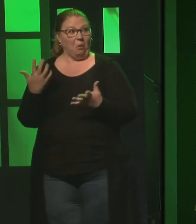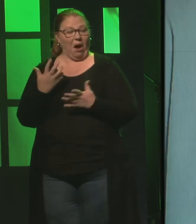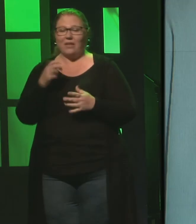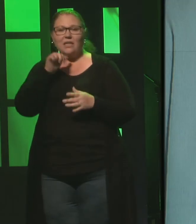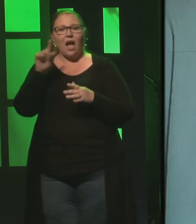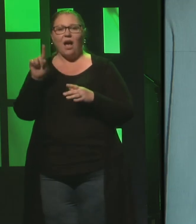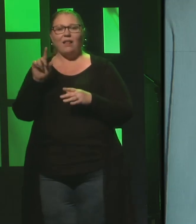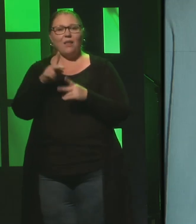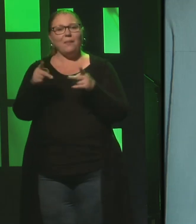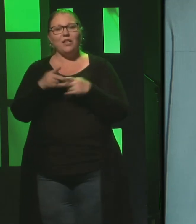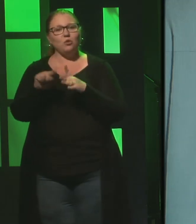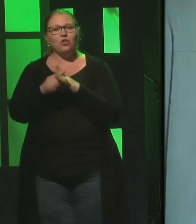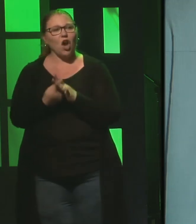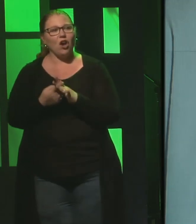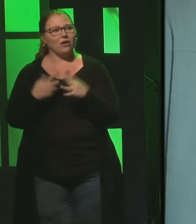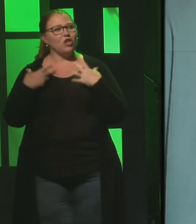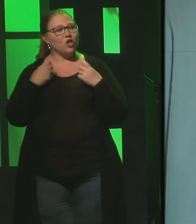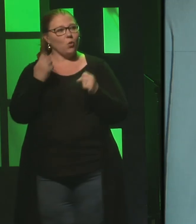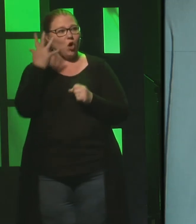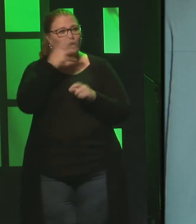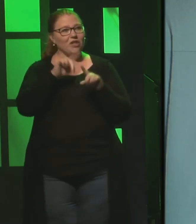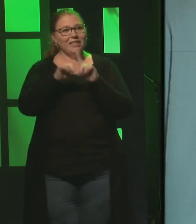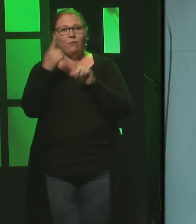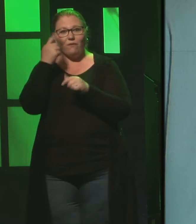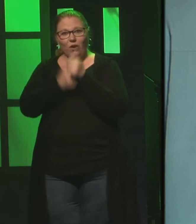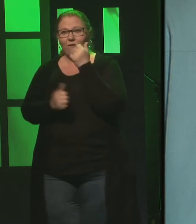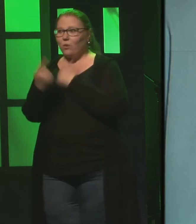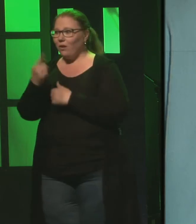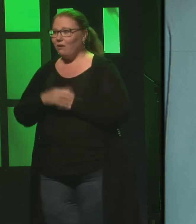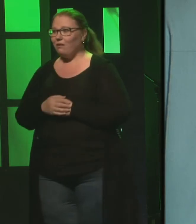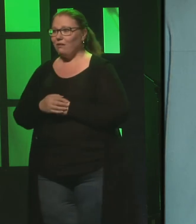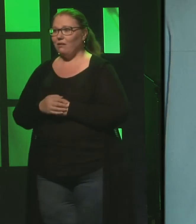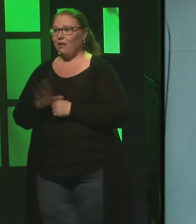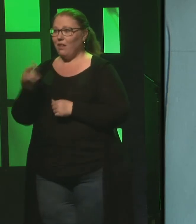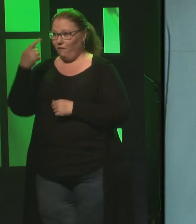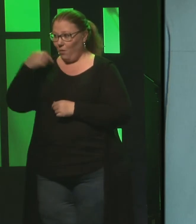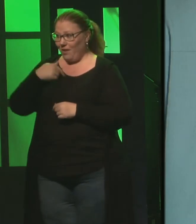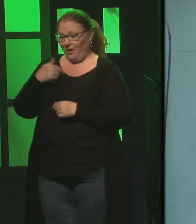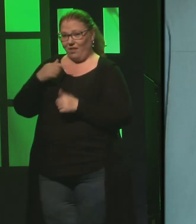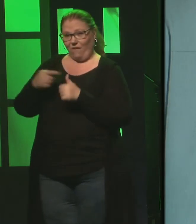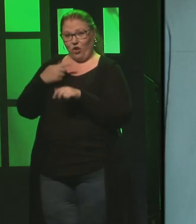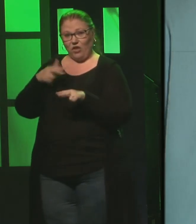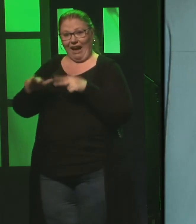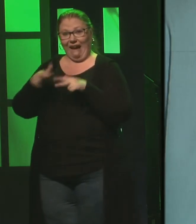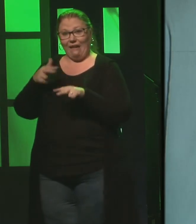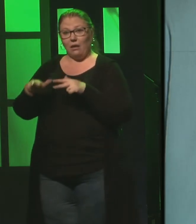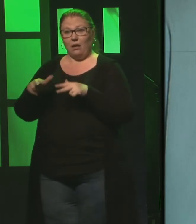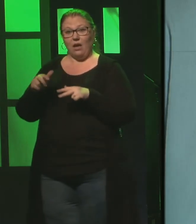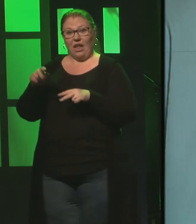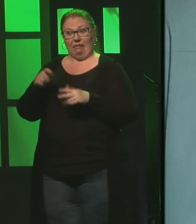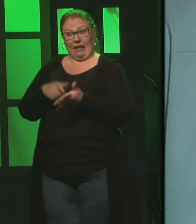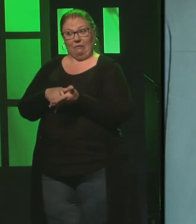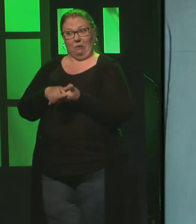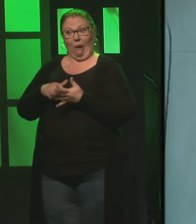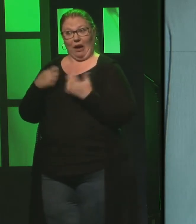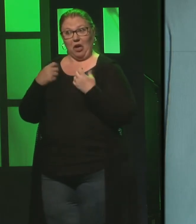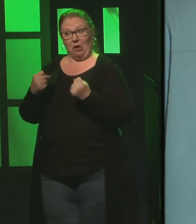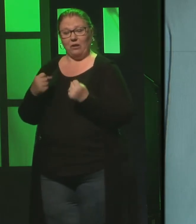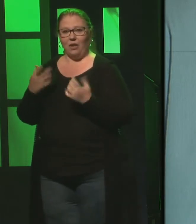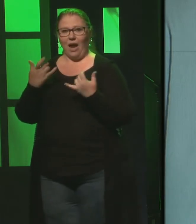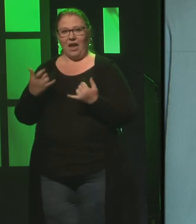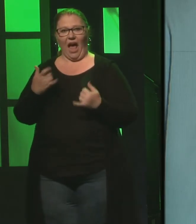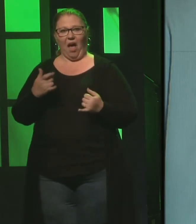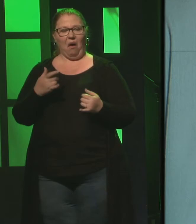right? So courage looks different for everybody, right? Like for me, the first hike, Devil's Bed, took a little bit of courage. Now,